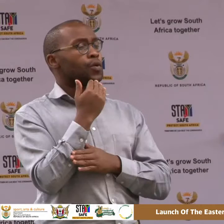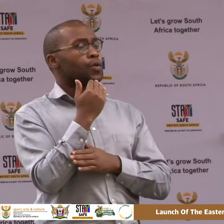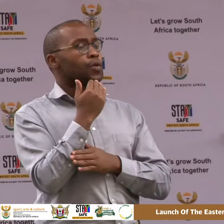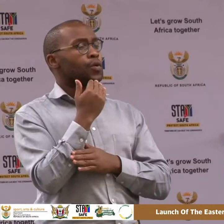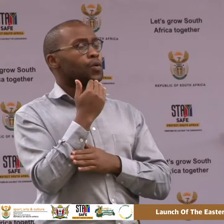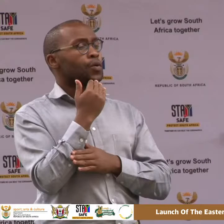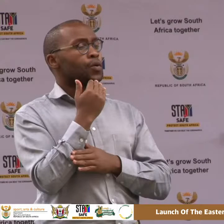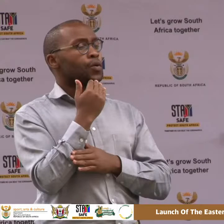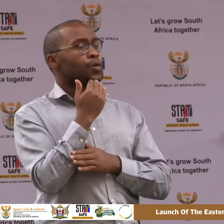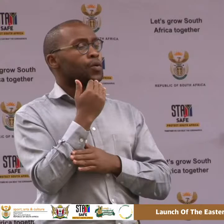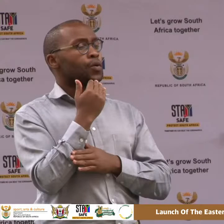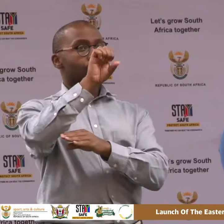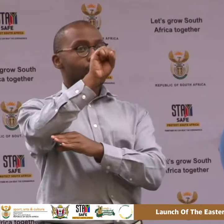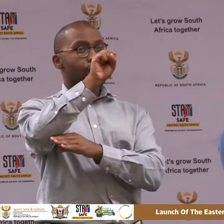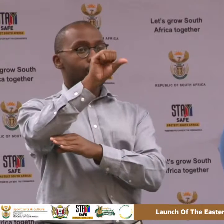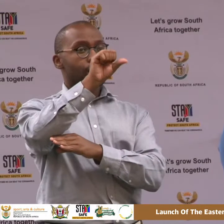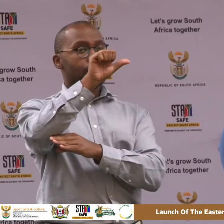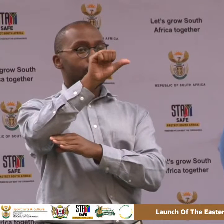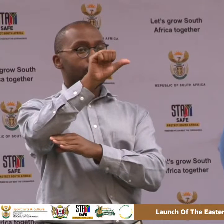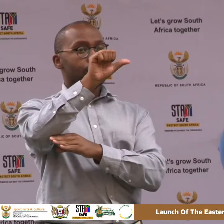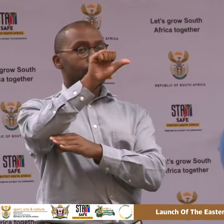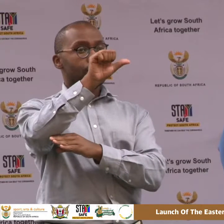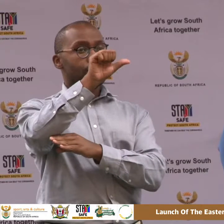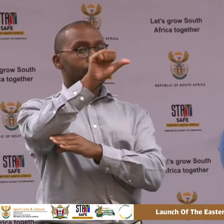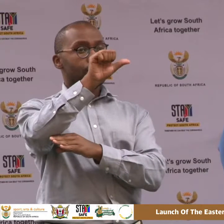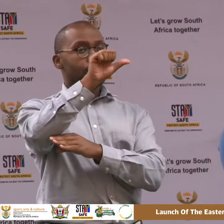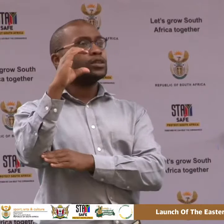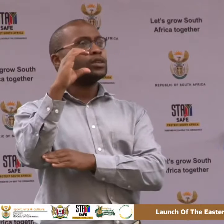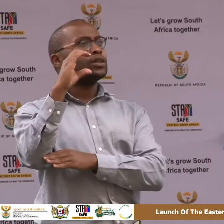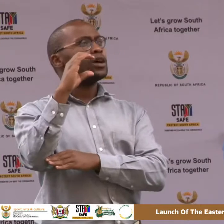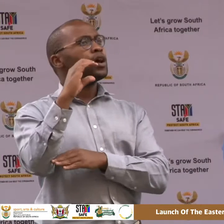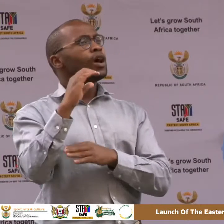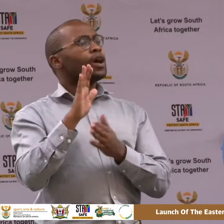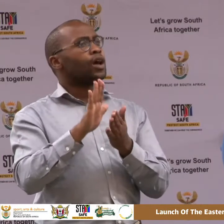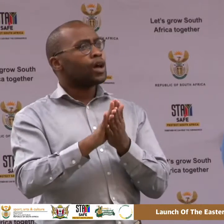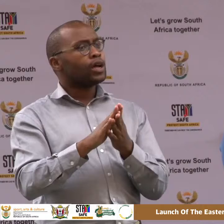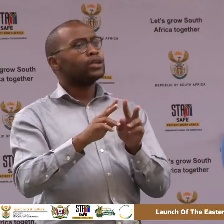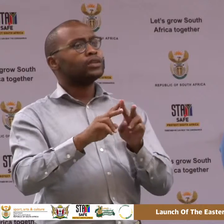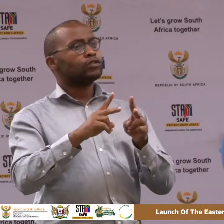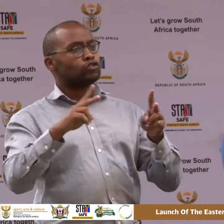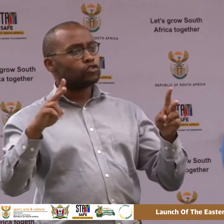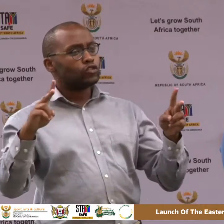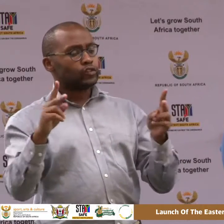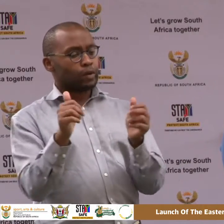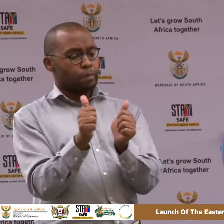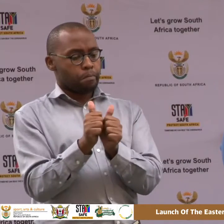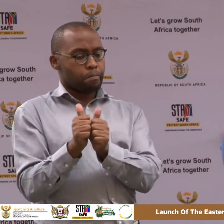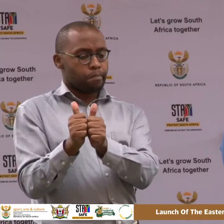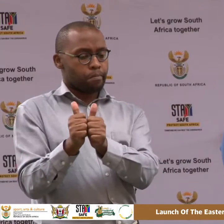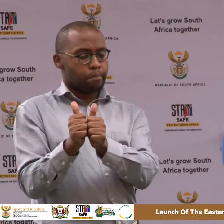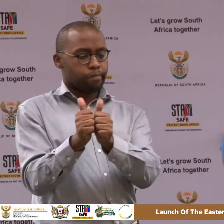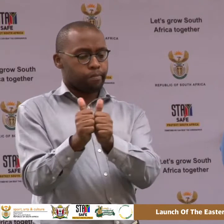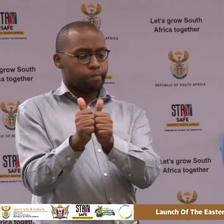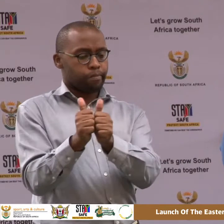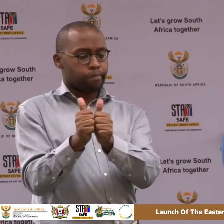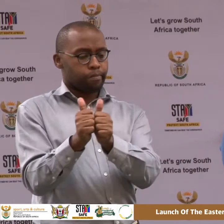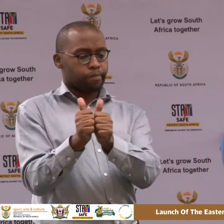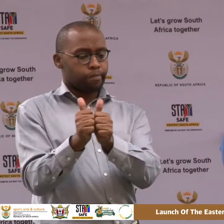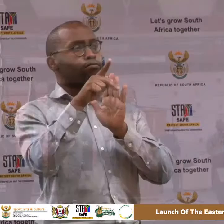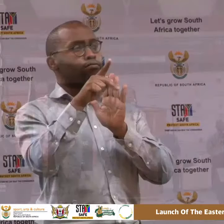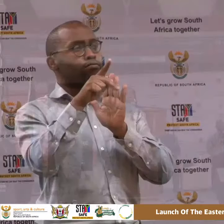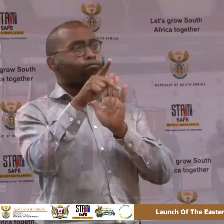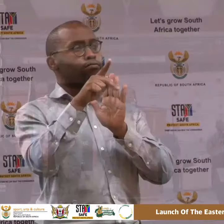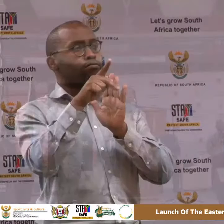the province. Zonke ipartners zethu in this program of vaccination, the business